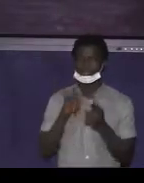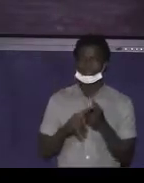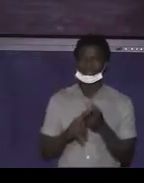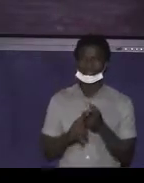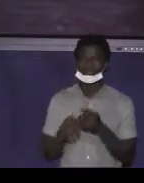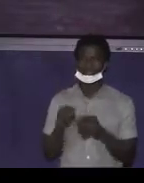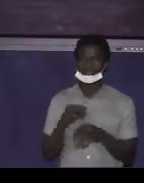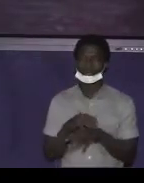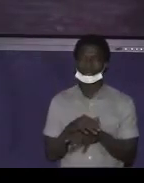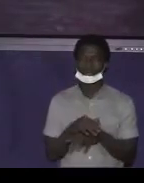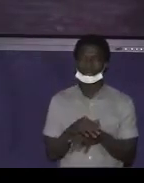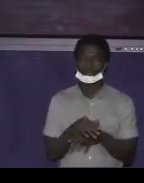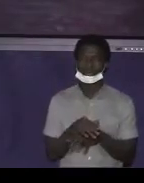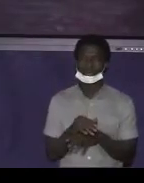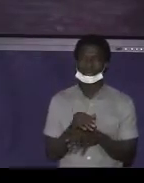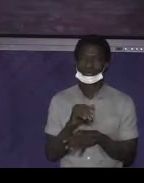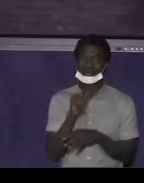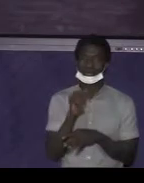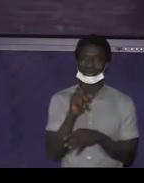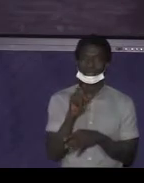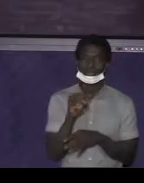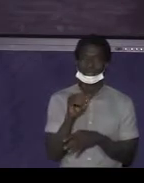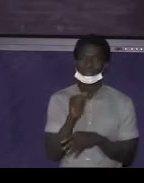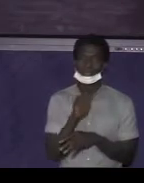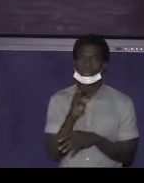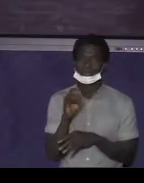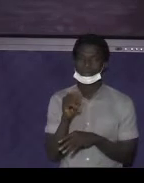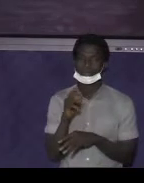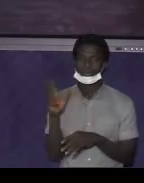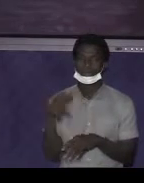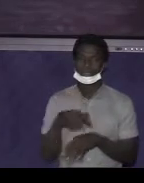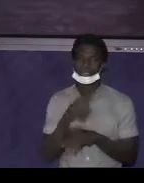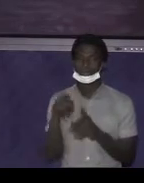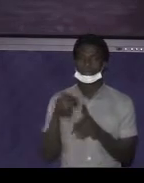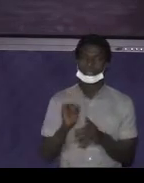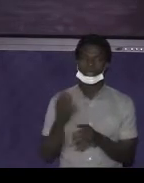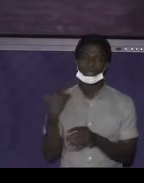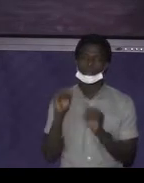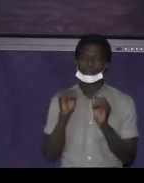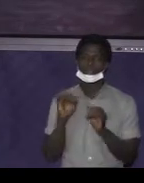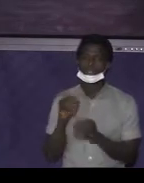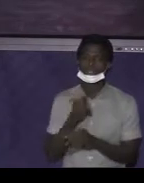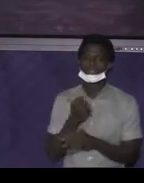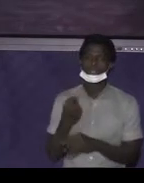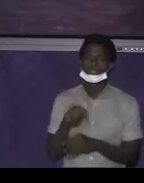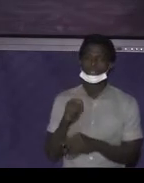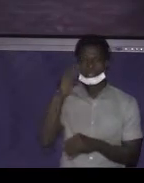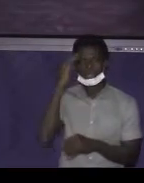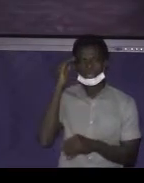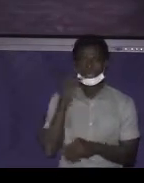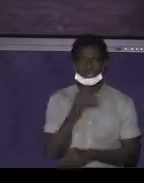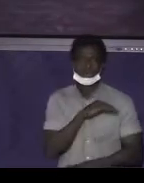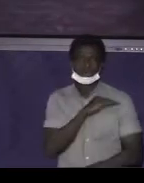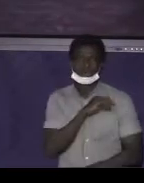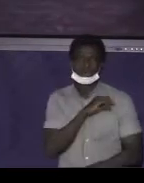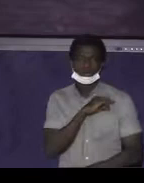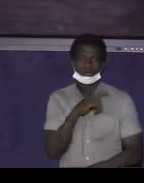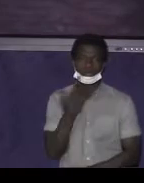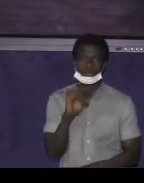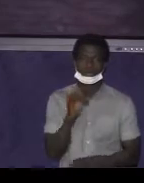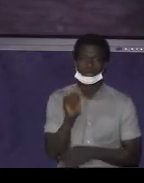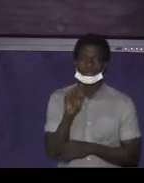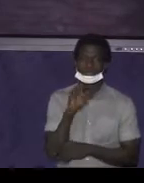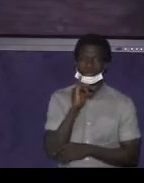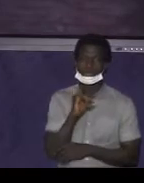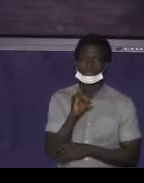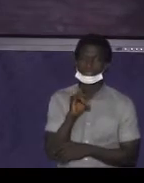call AU, Addis Ababa, 3 times when I was teaching. So the headquarters of AU is in Addis Ababa in